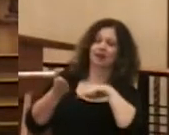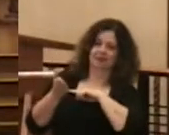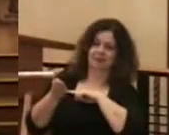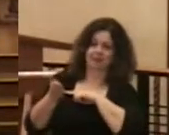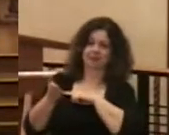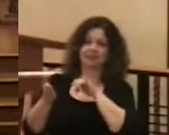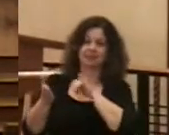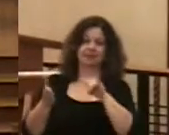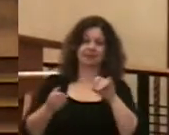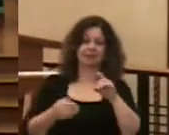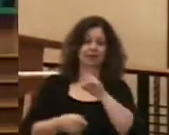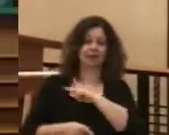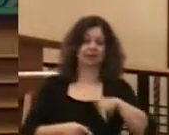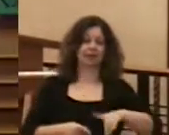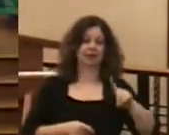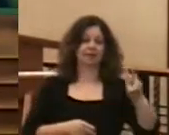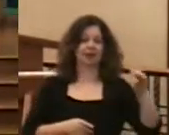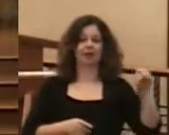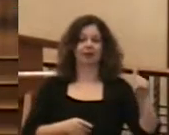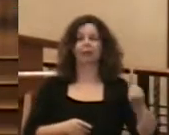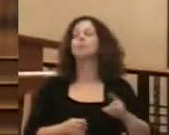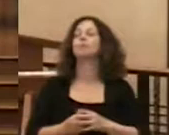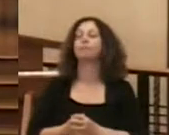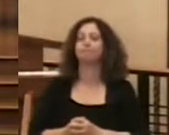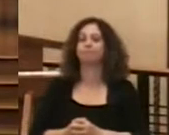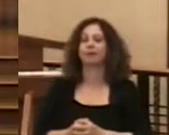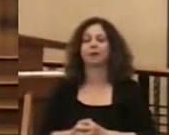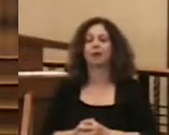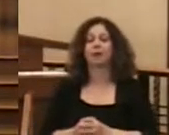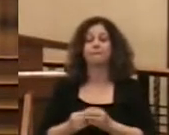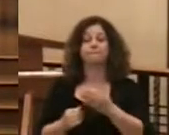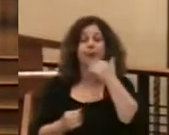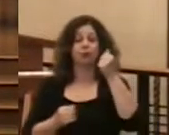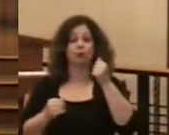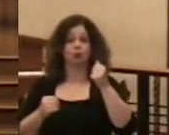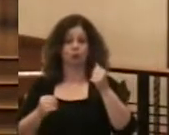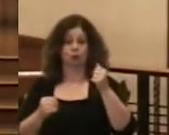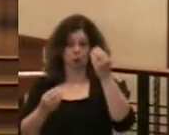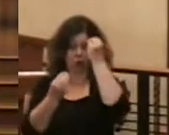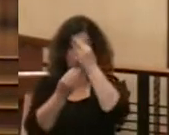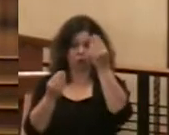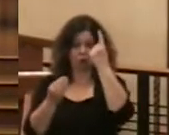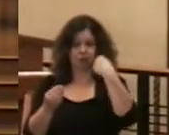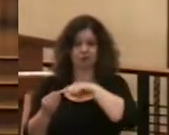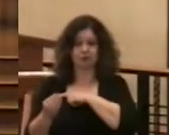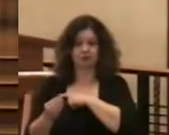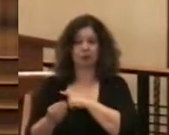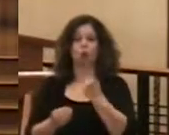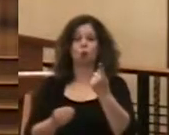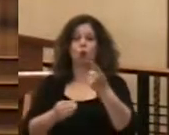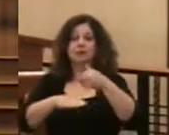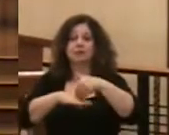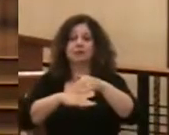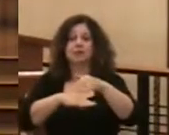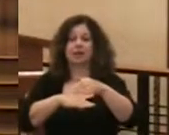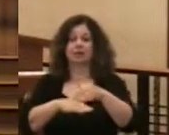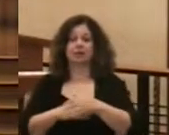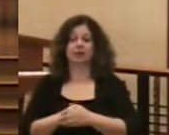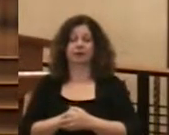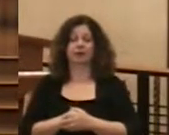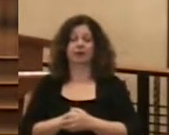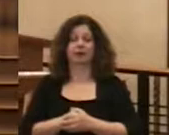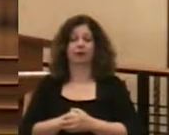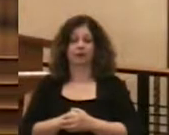The greater news for us is that there was one who was sent expressly to be the atonement for